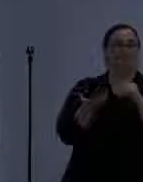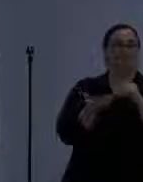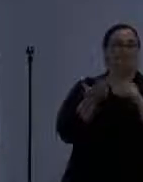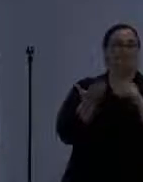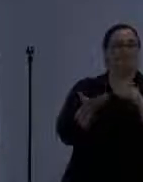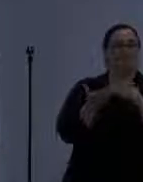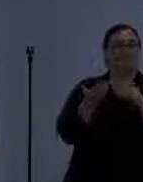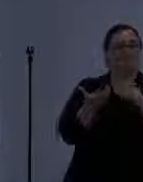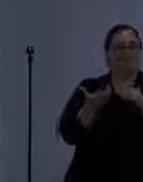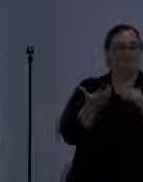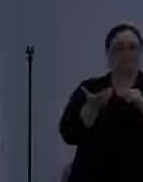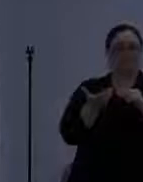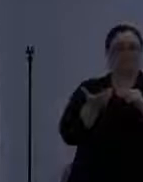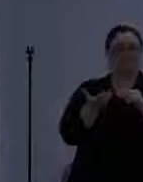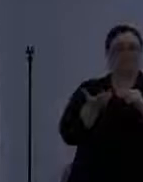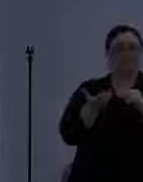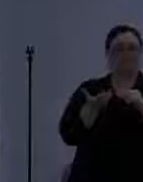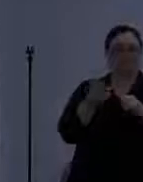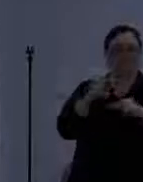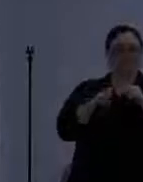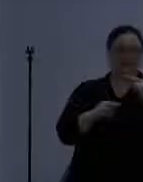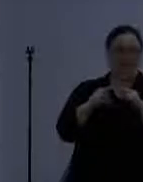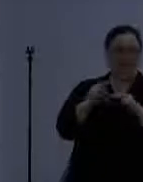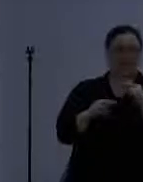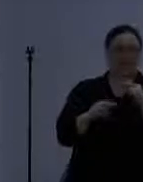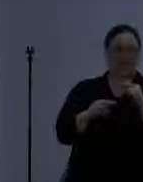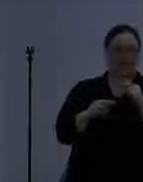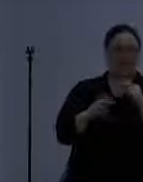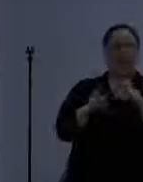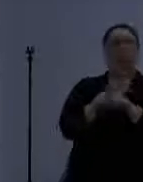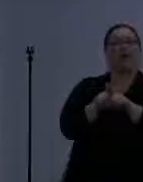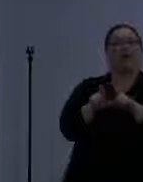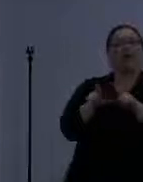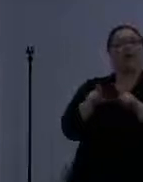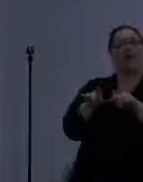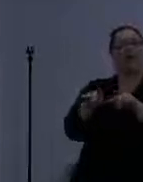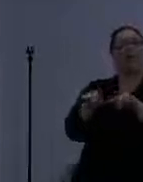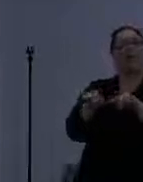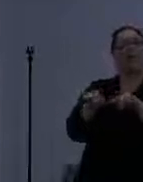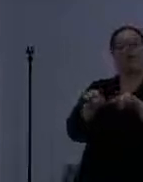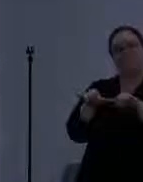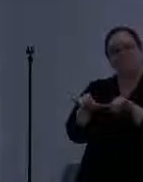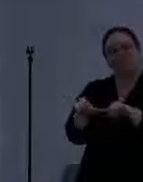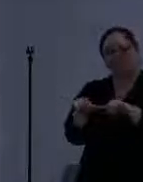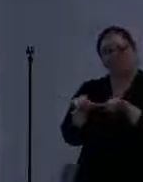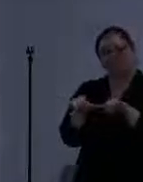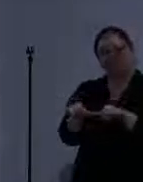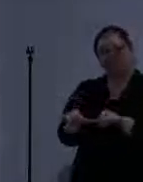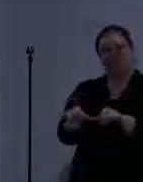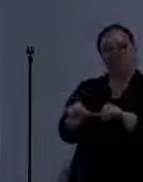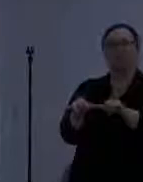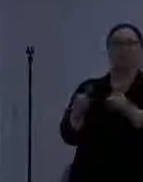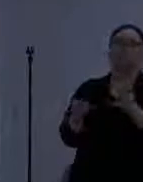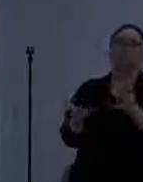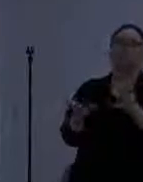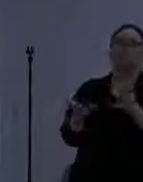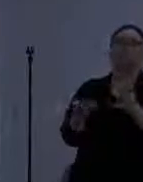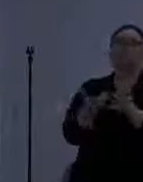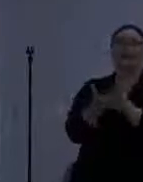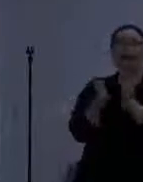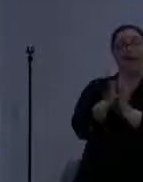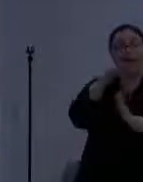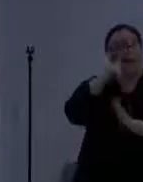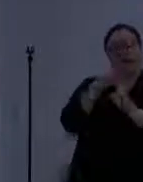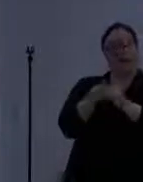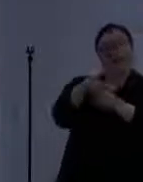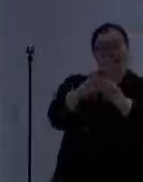part of the framework, a developmental measure, which is really about how do we empower and support people with disability to